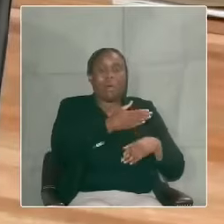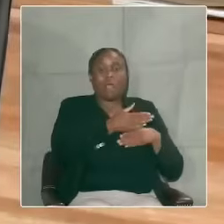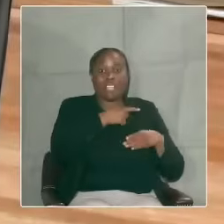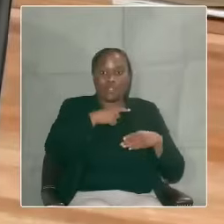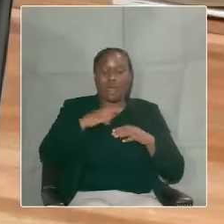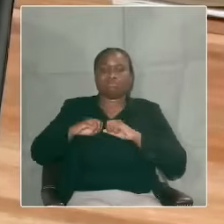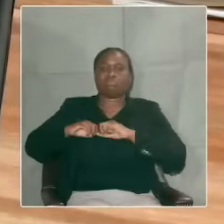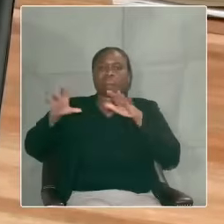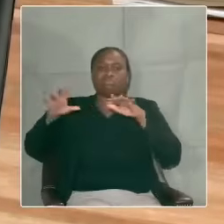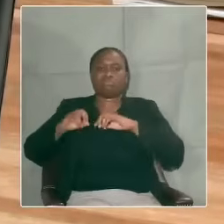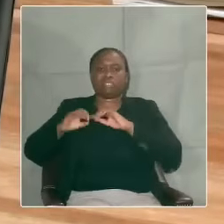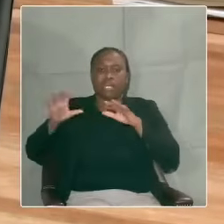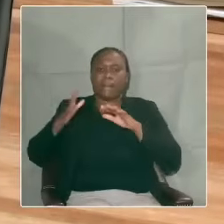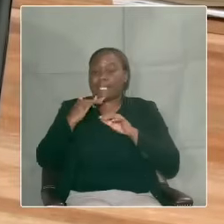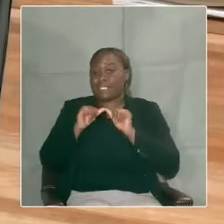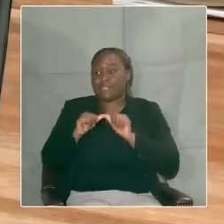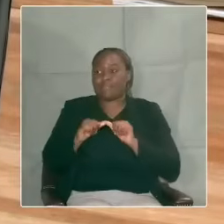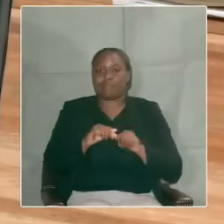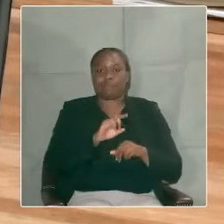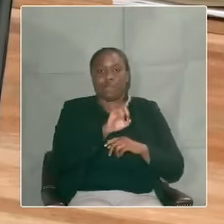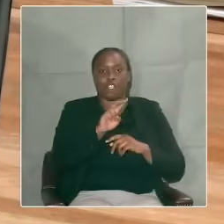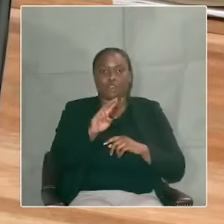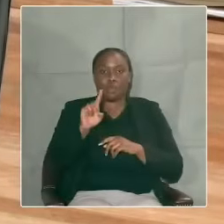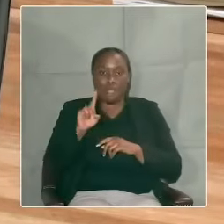All right, then proceed, 121.